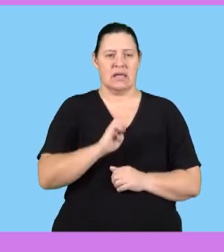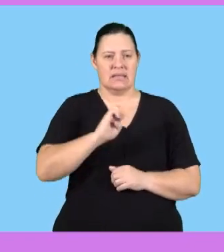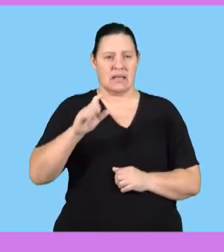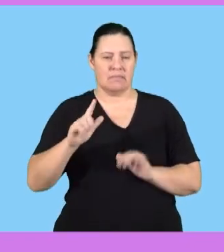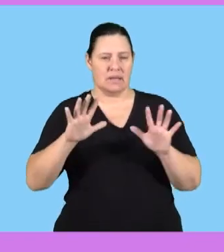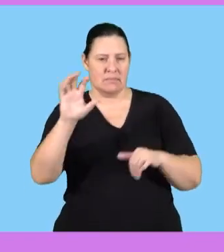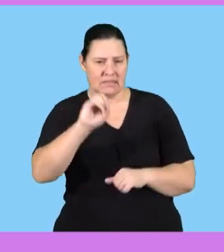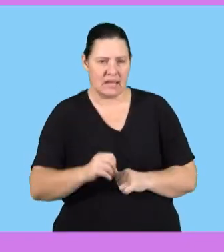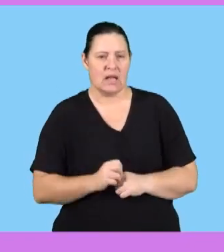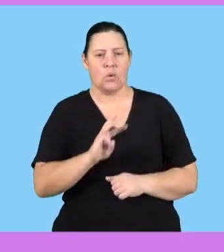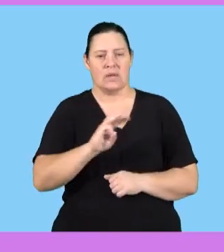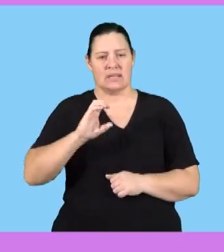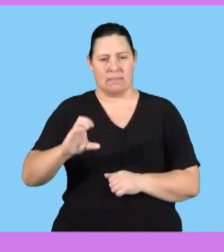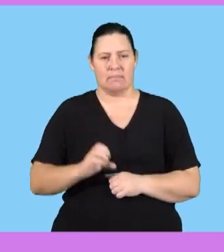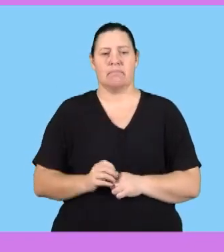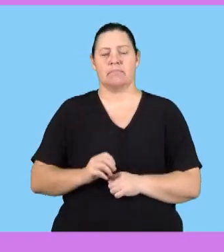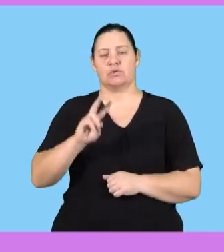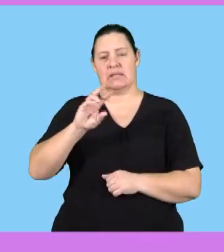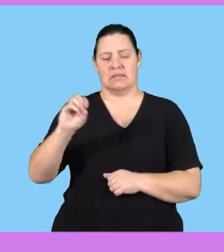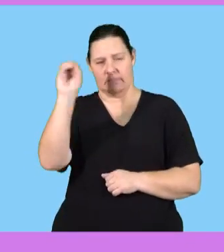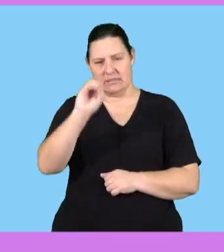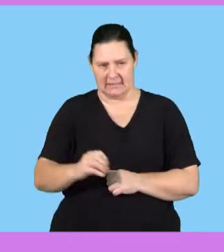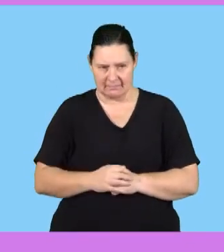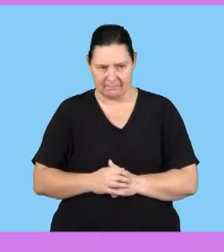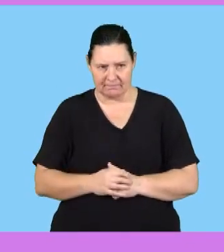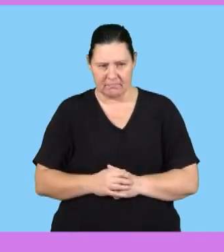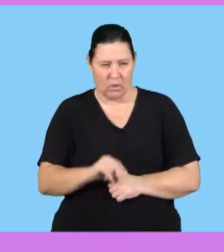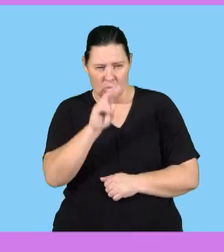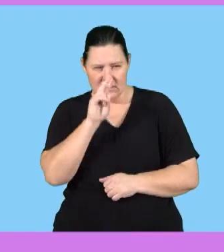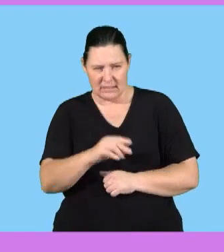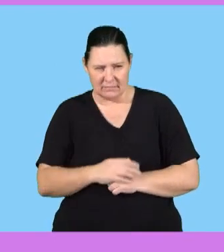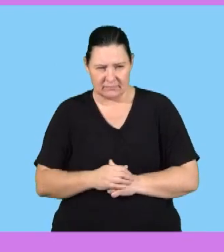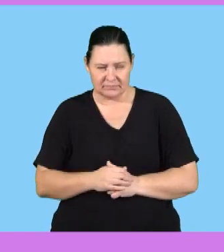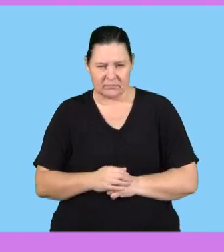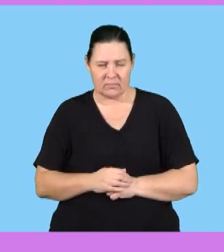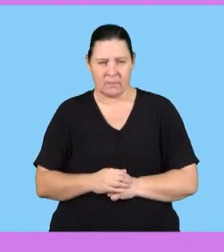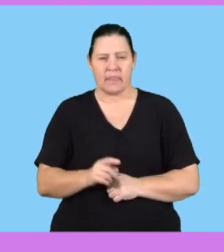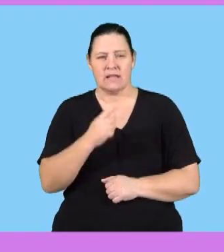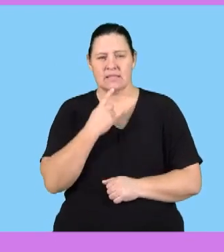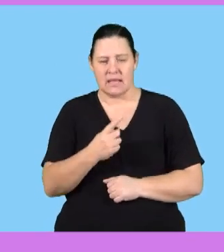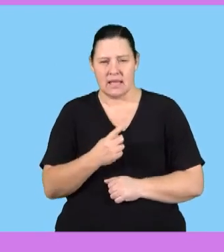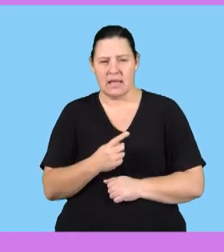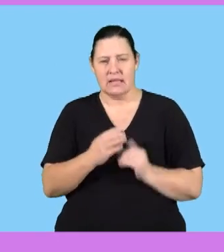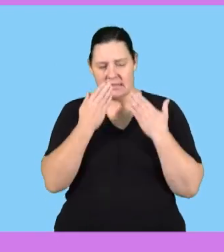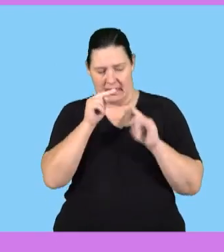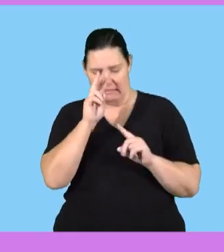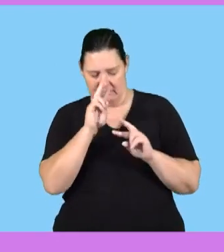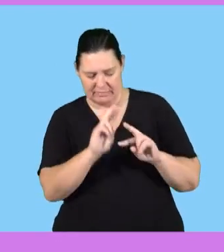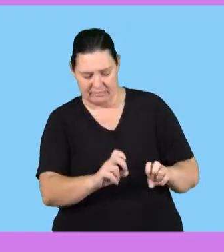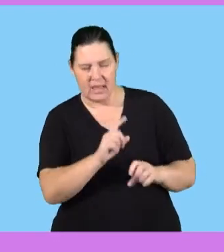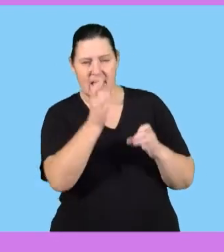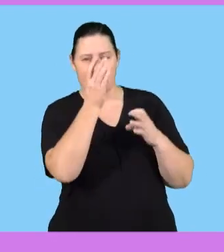then Gauteng 20%. All right, our visitors. So let's look at our question. So I indicated here, study the pie chart